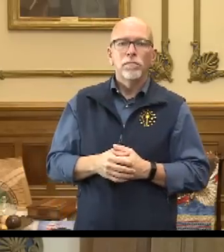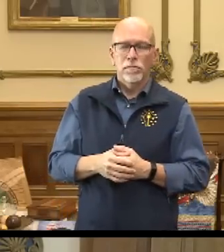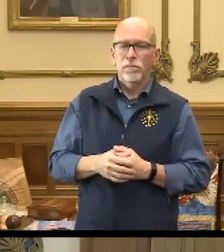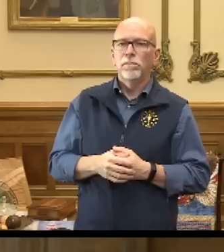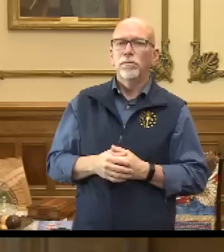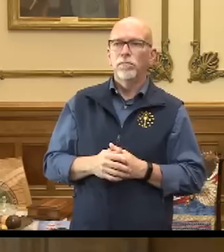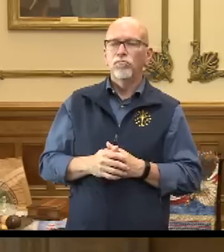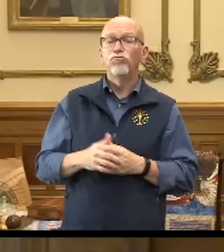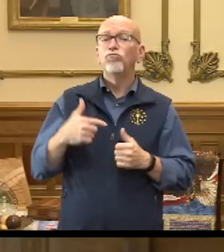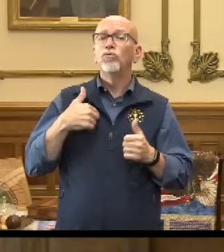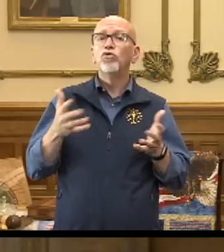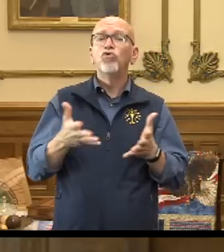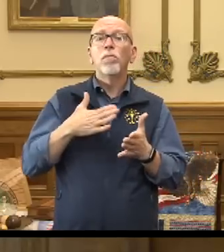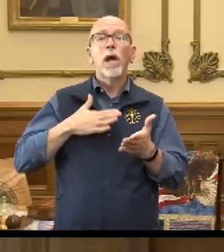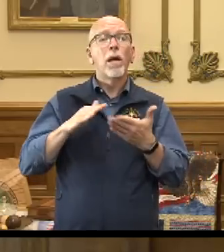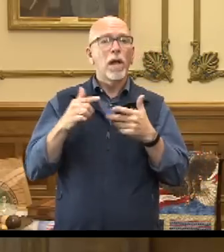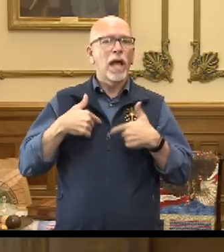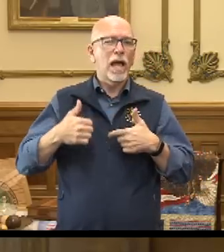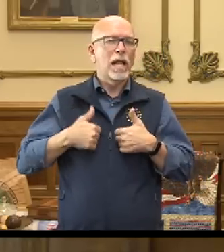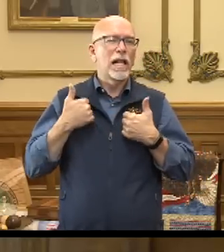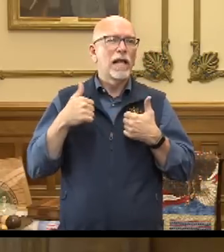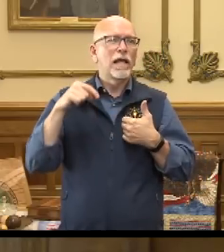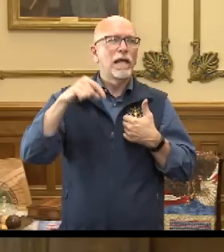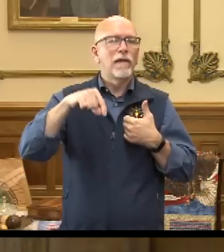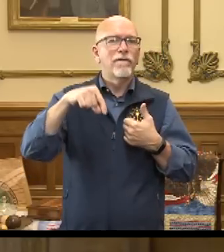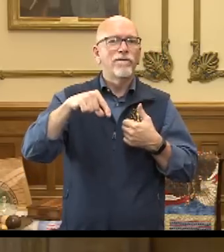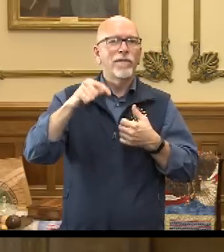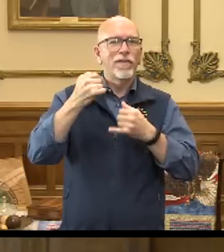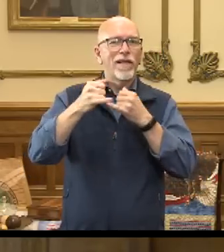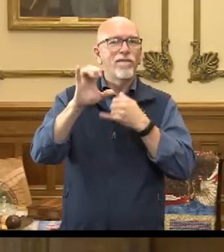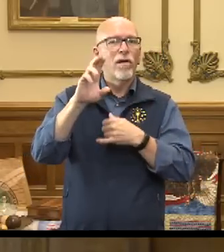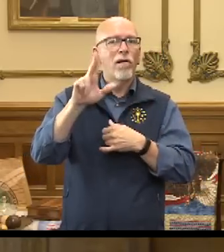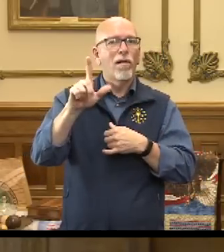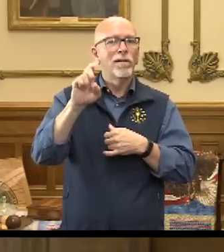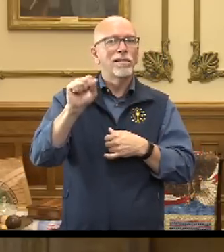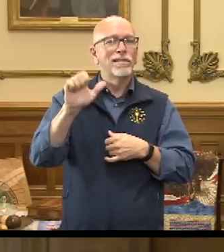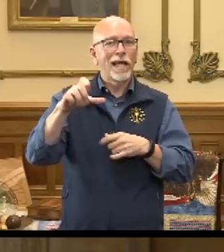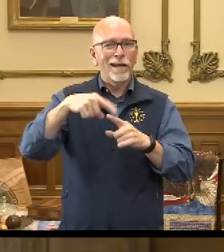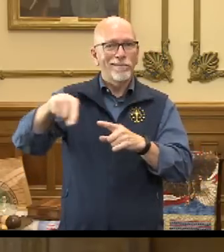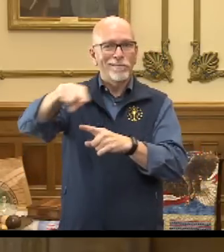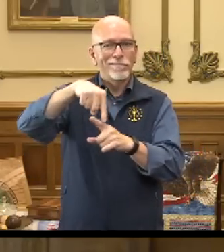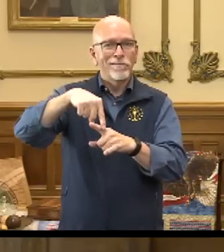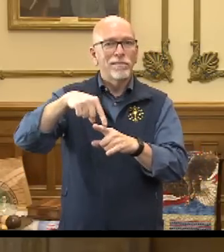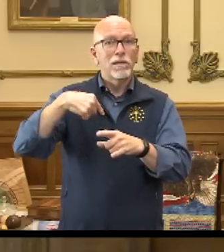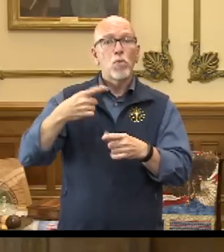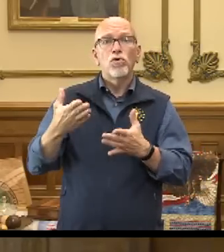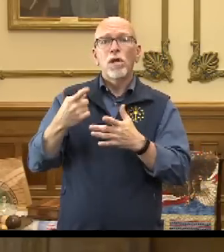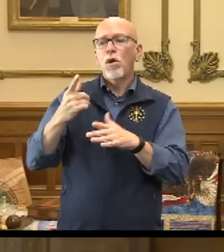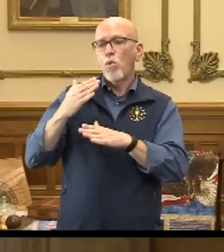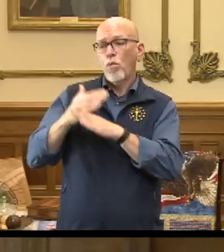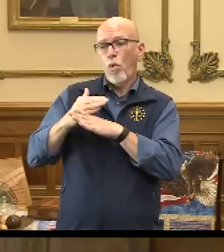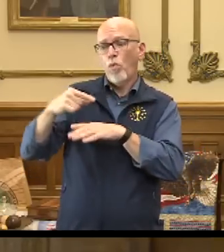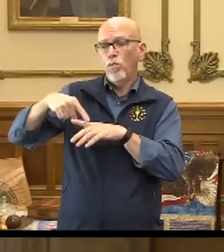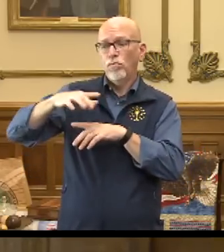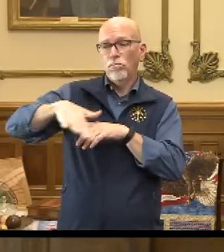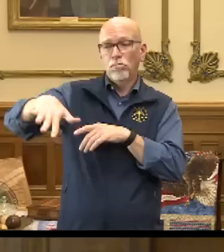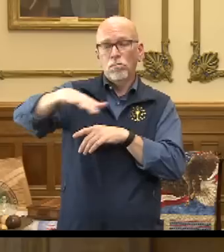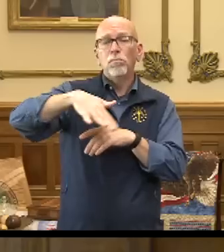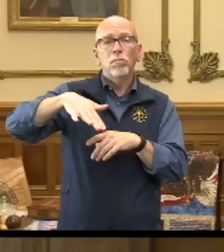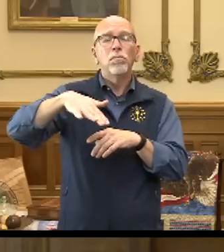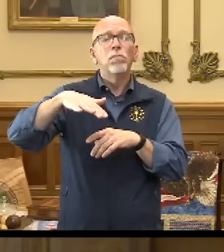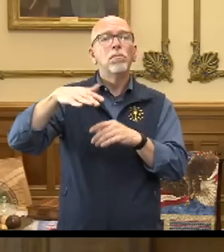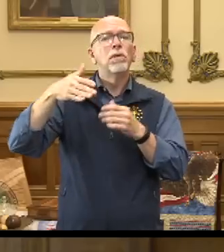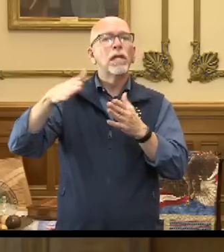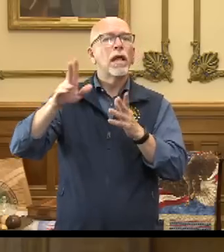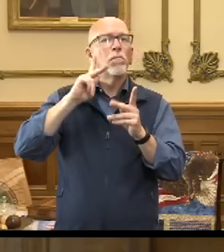So I would encourage my community, I live almost right at the end of a cul-de-sac, to kind of, close off that area and let